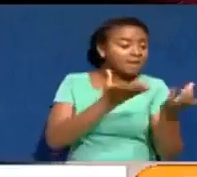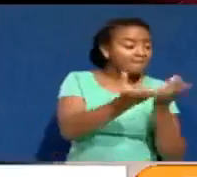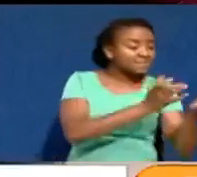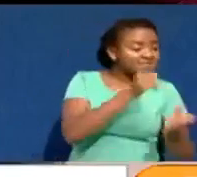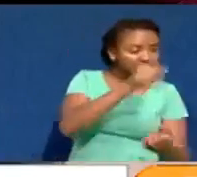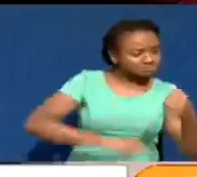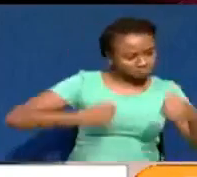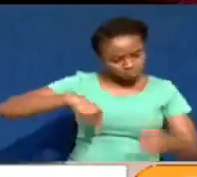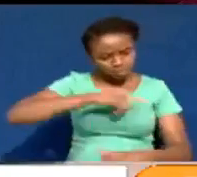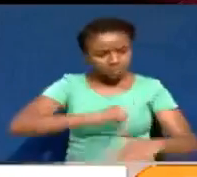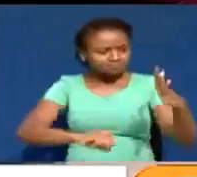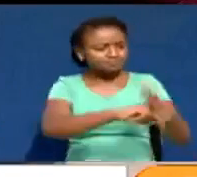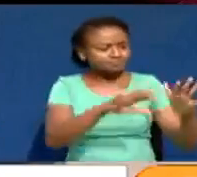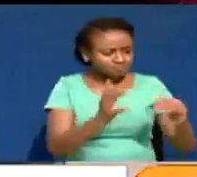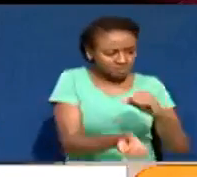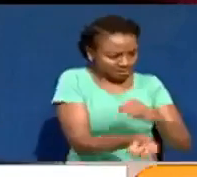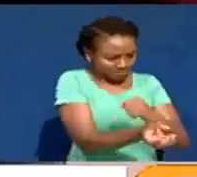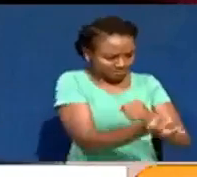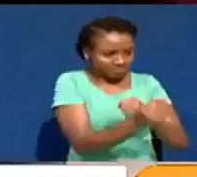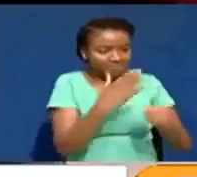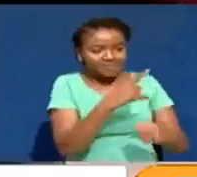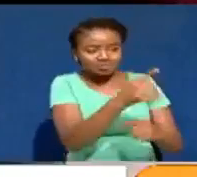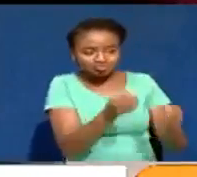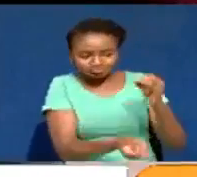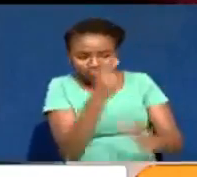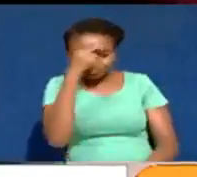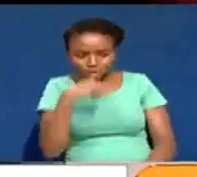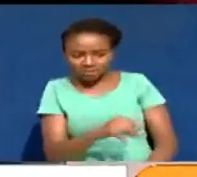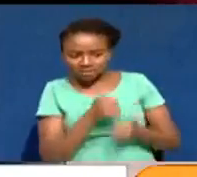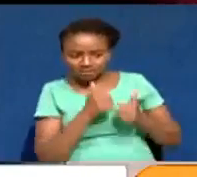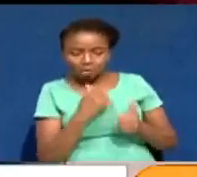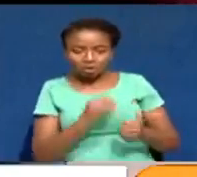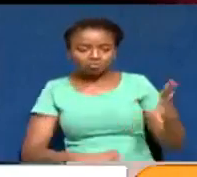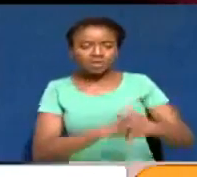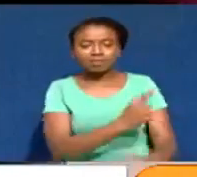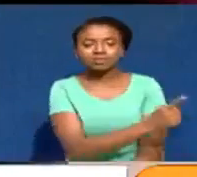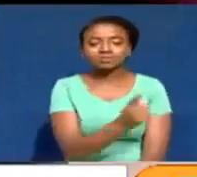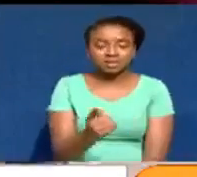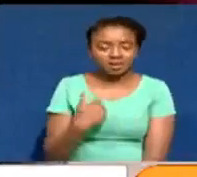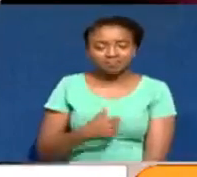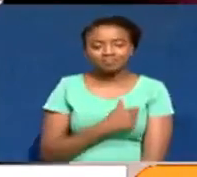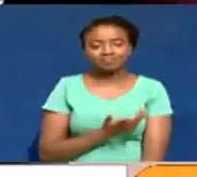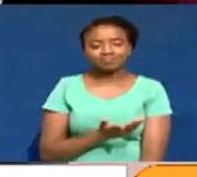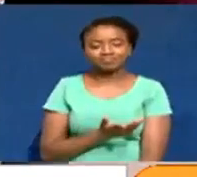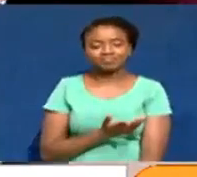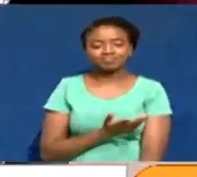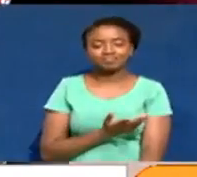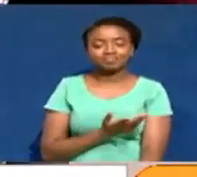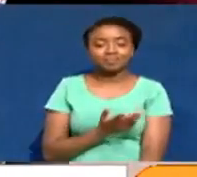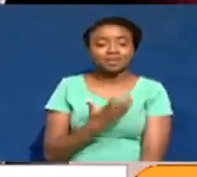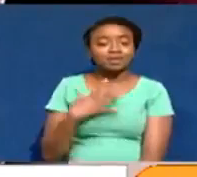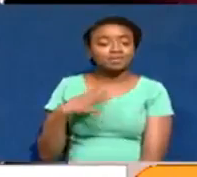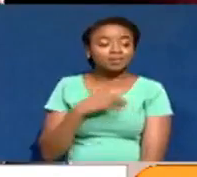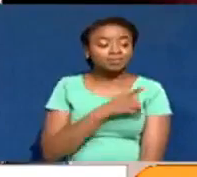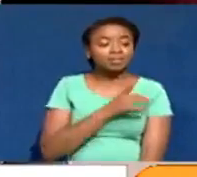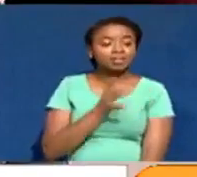do. SMEs, we put in proper policies for these SMEs. 7 out of 10 businesses in this country right now are SMEs. How many people